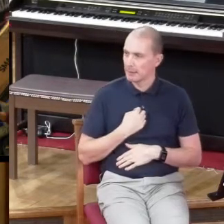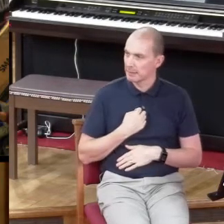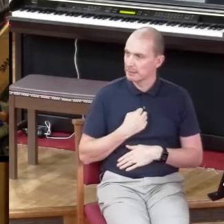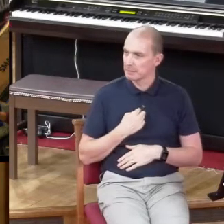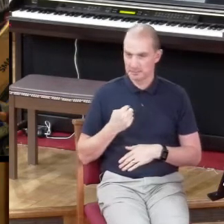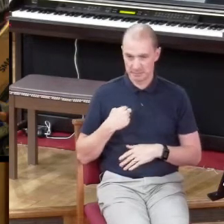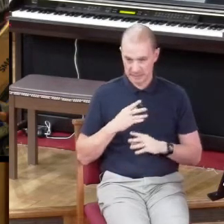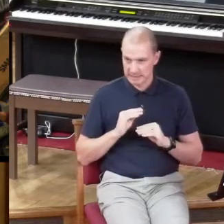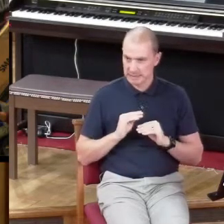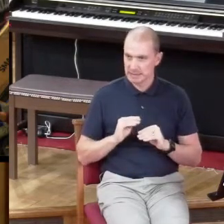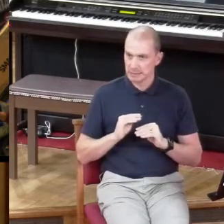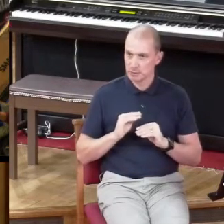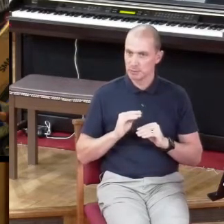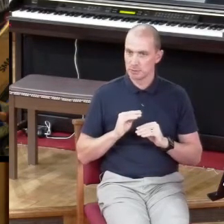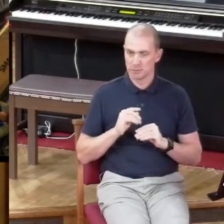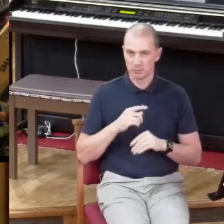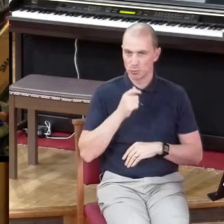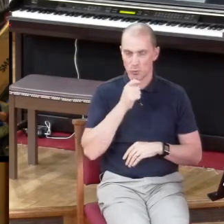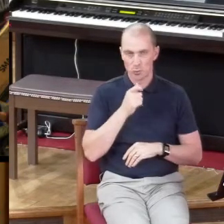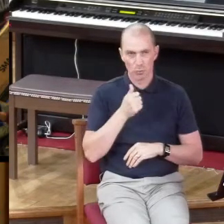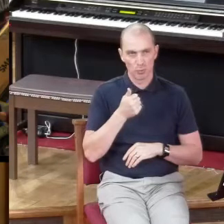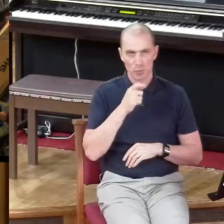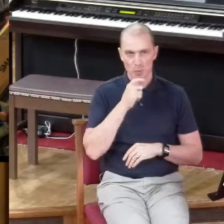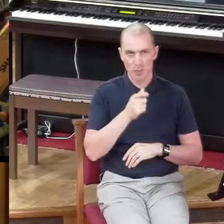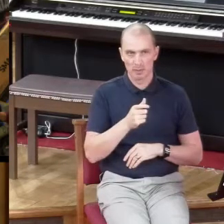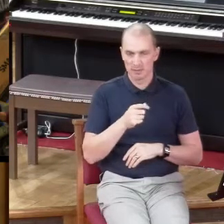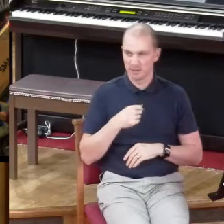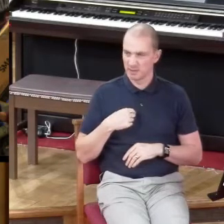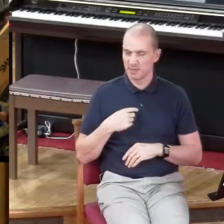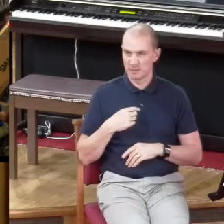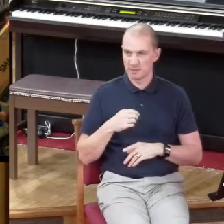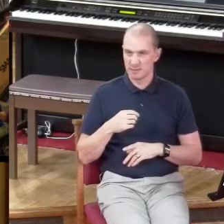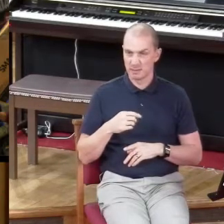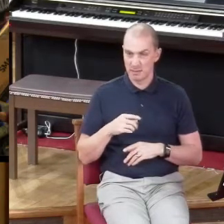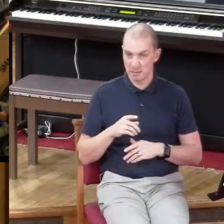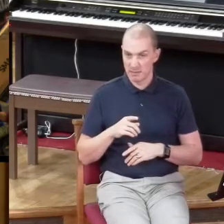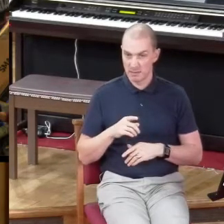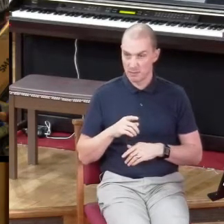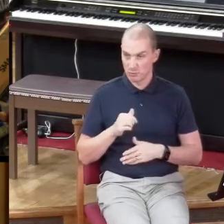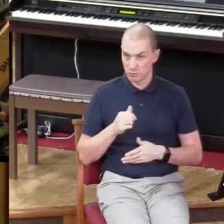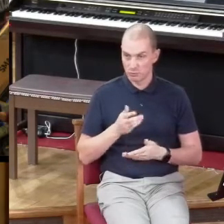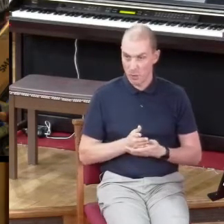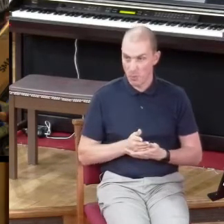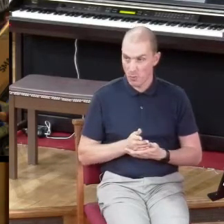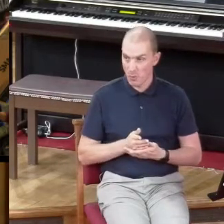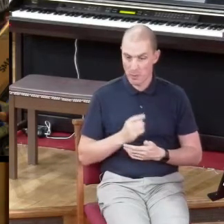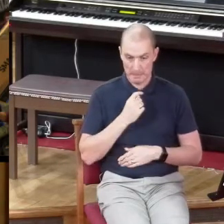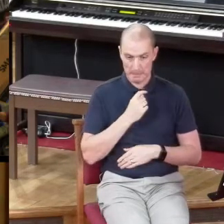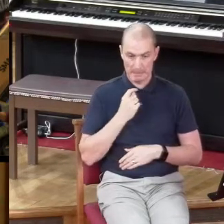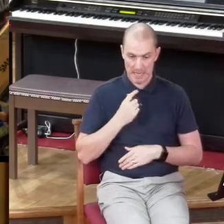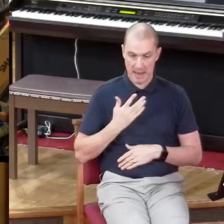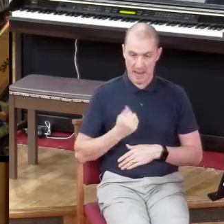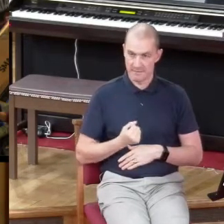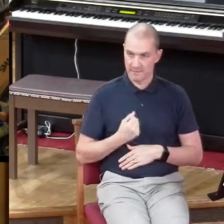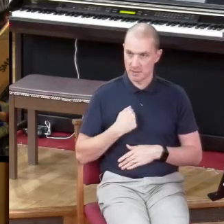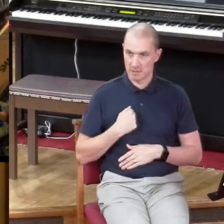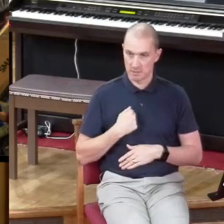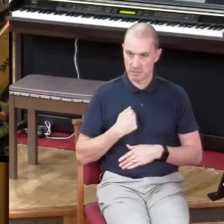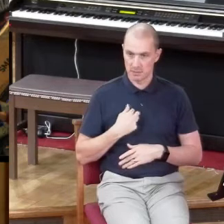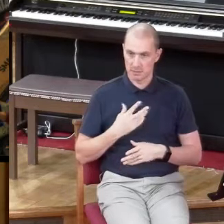the professional who's supposed to do it? I suppose technically that's true. The minister has the task of entrusting